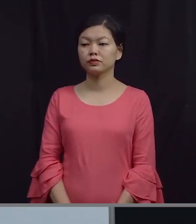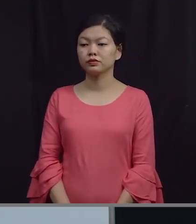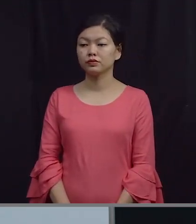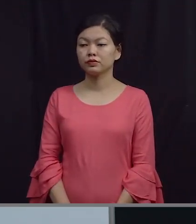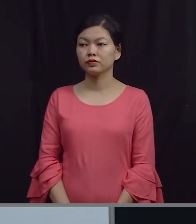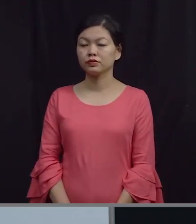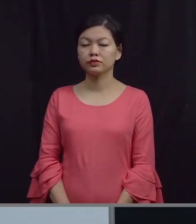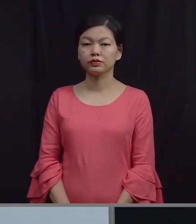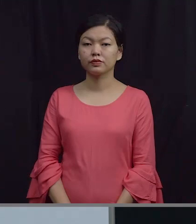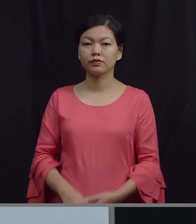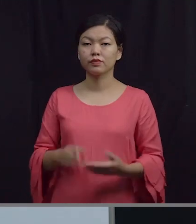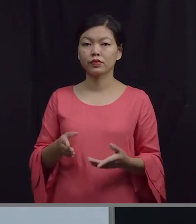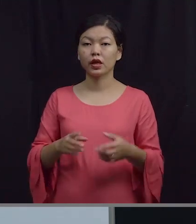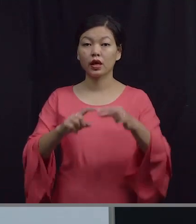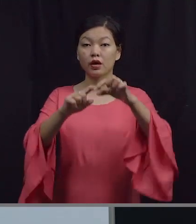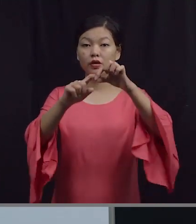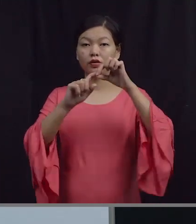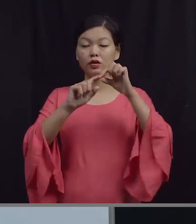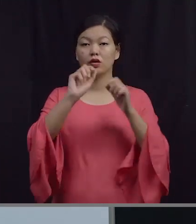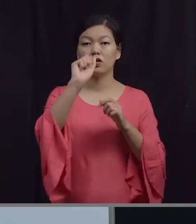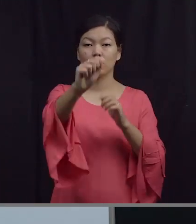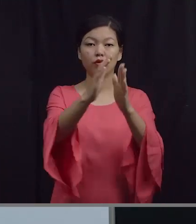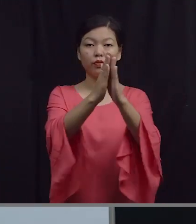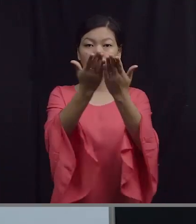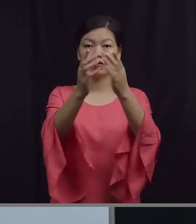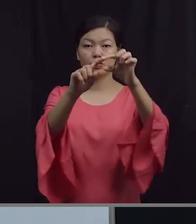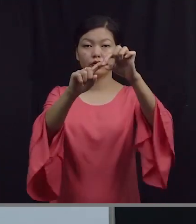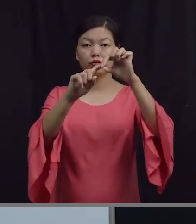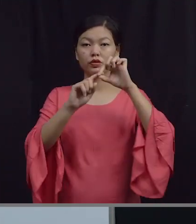dear students, you see in question number in your exercise